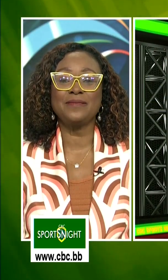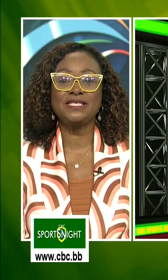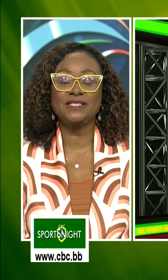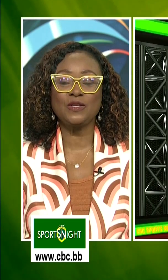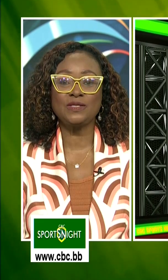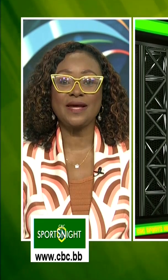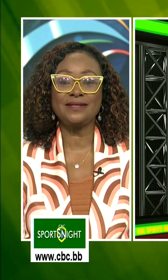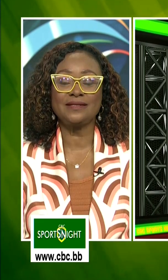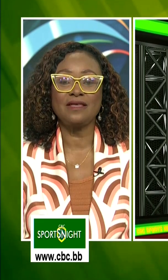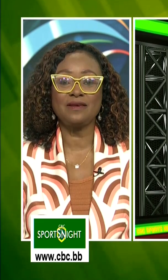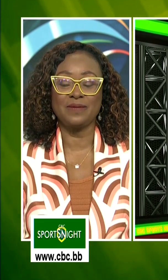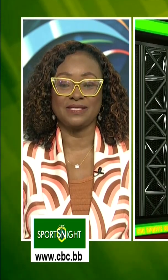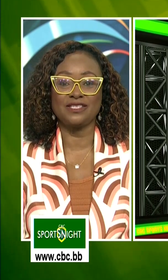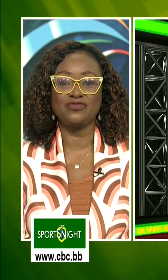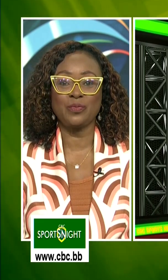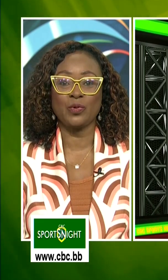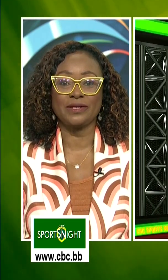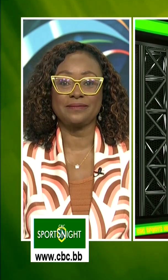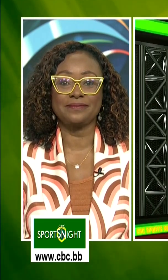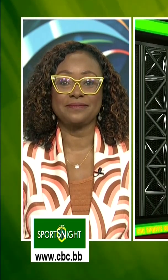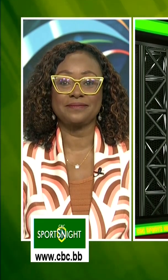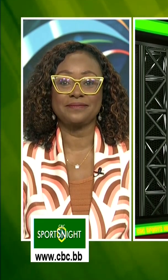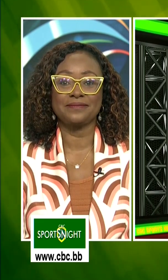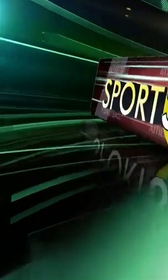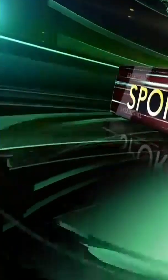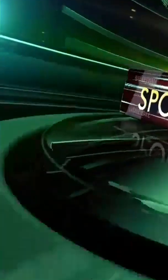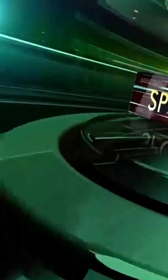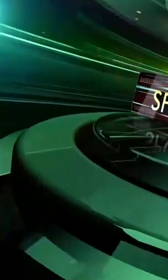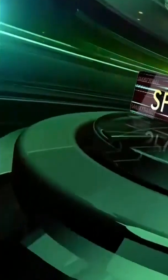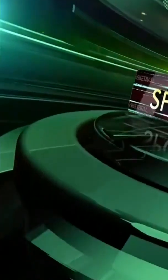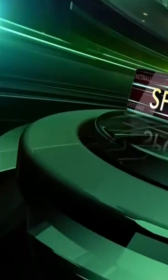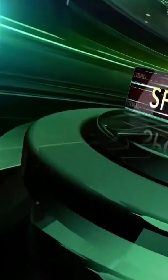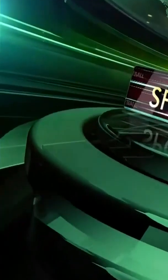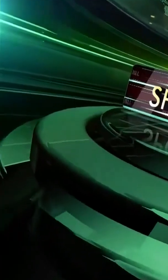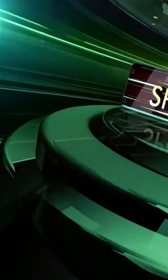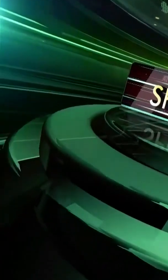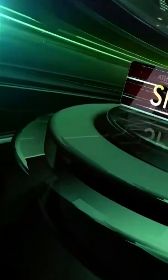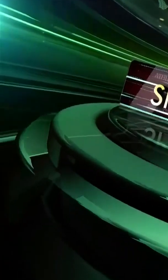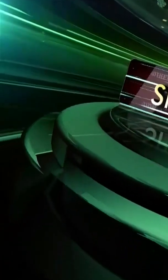on CBC's Newsnight, the Business Report.